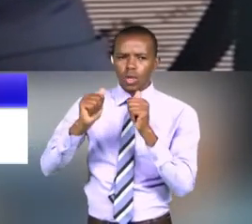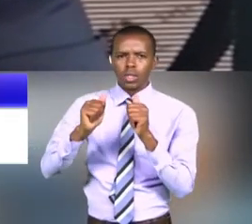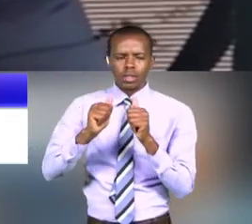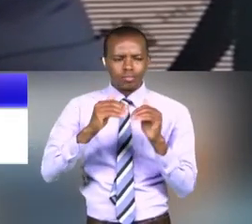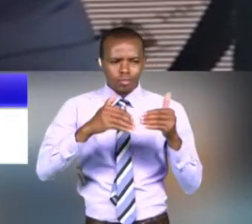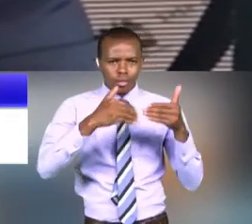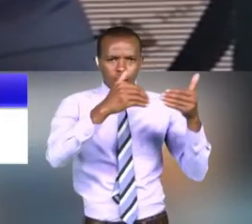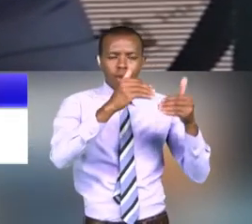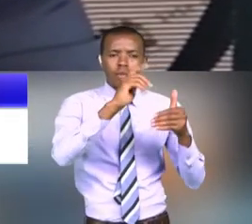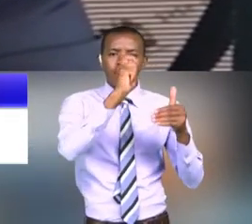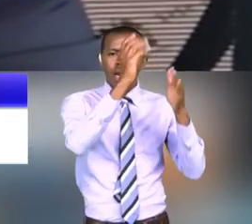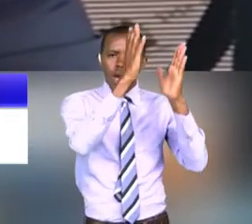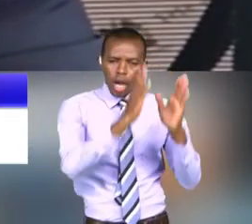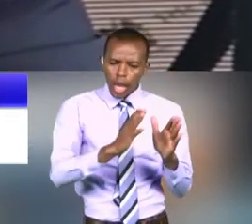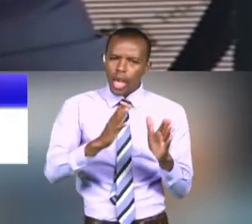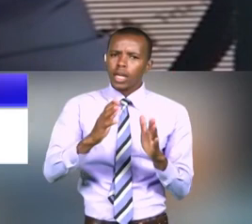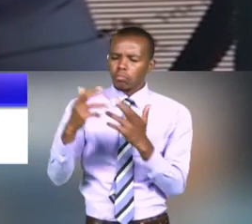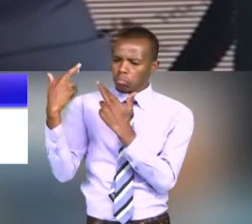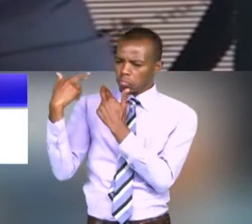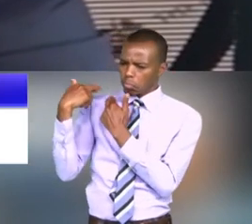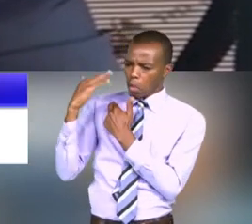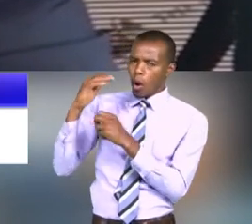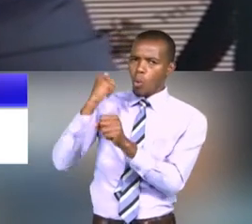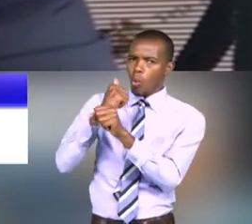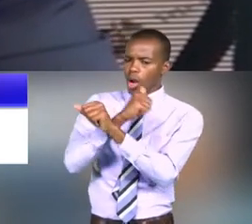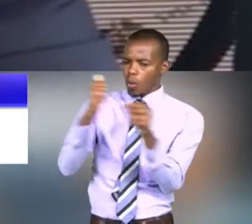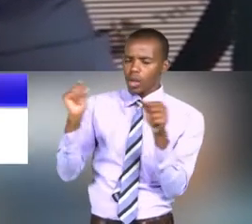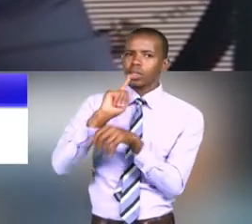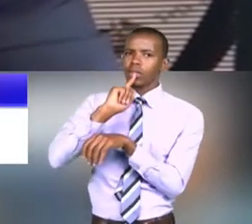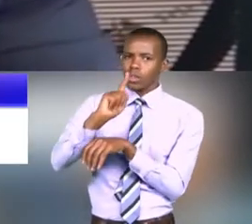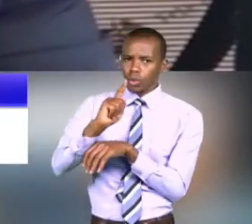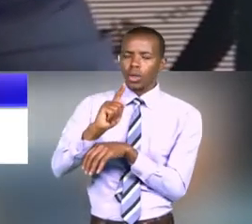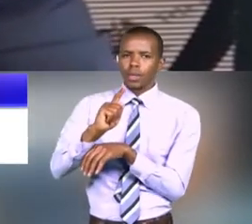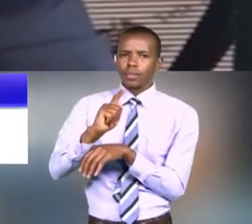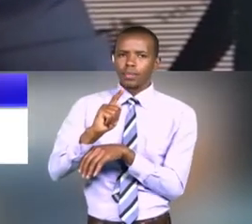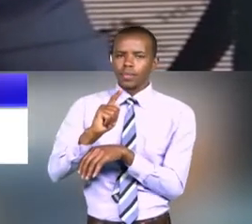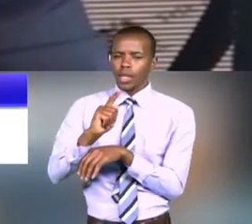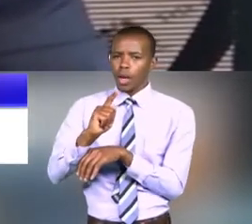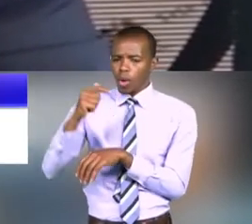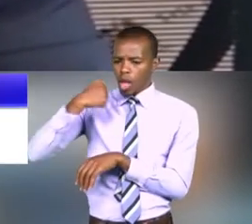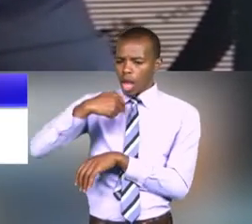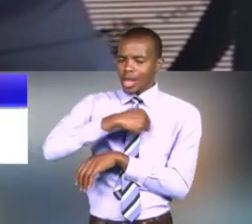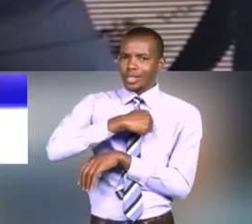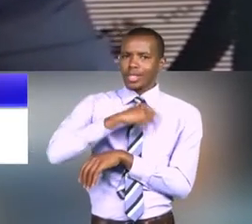Kenyans that you'll also play your role, and how would you play to ensure that ultimately as a country,